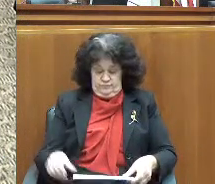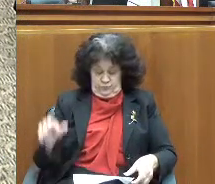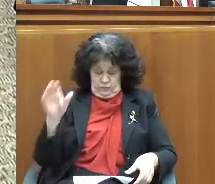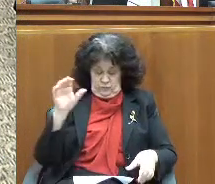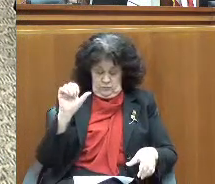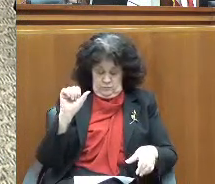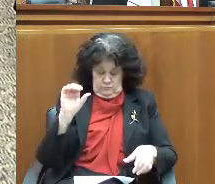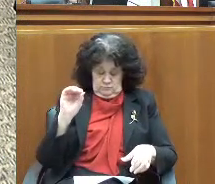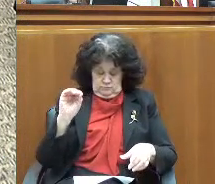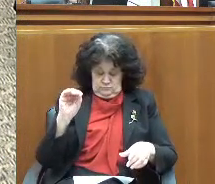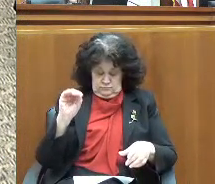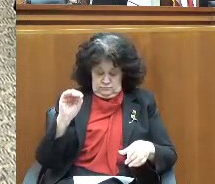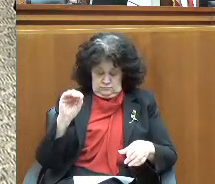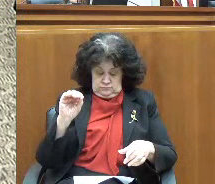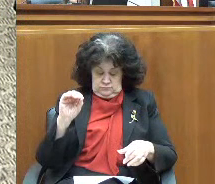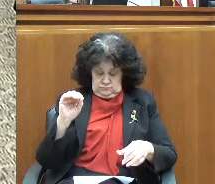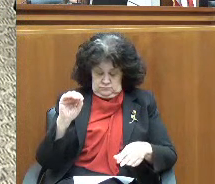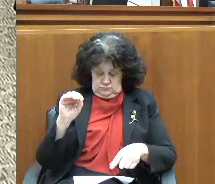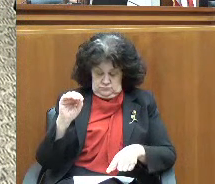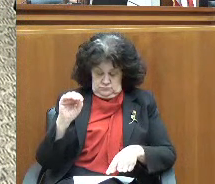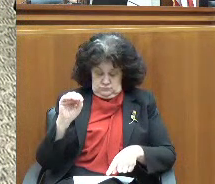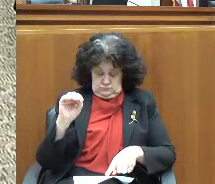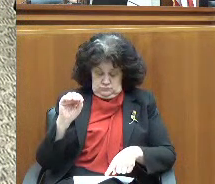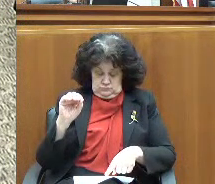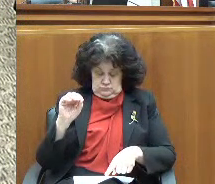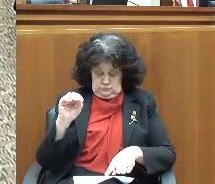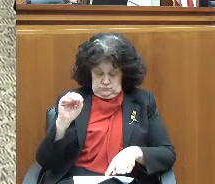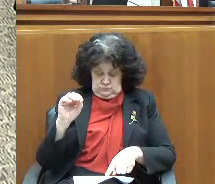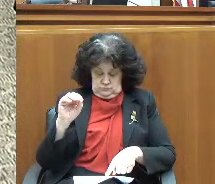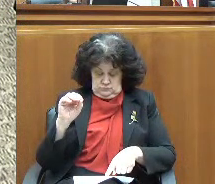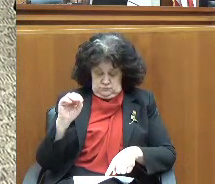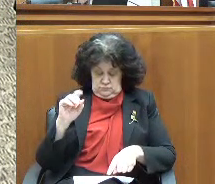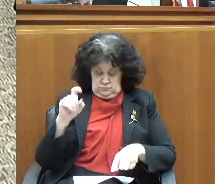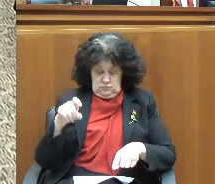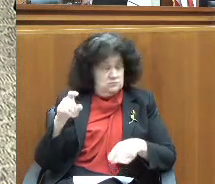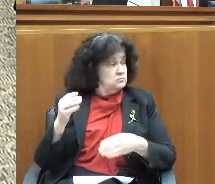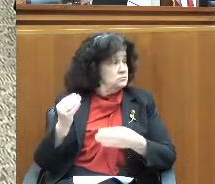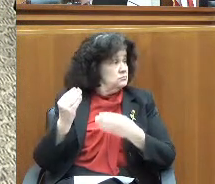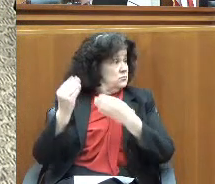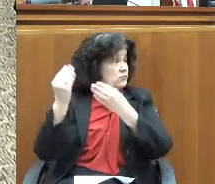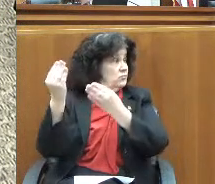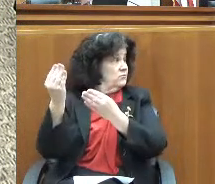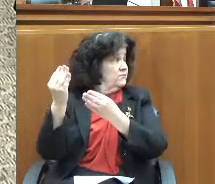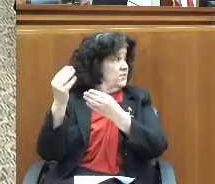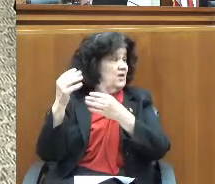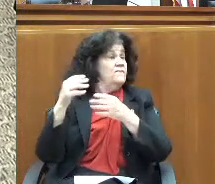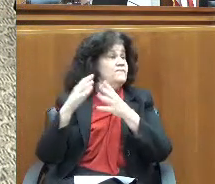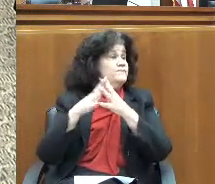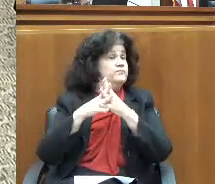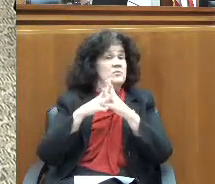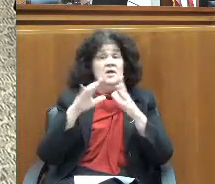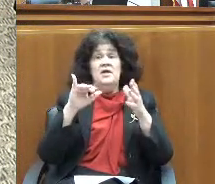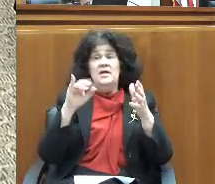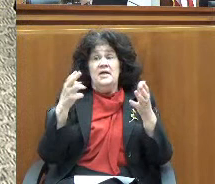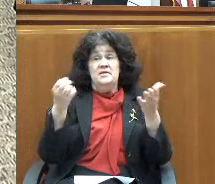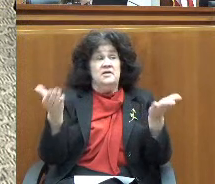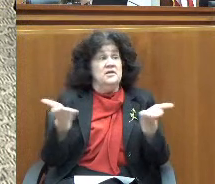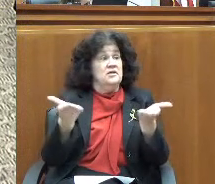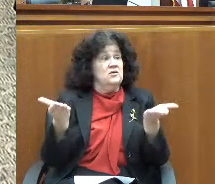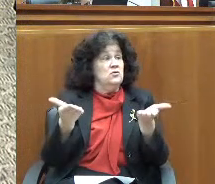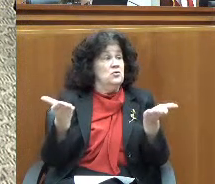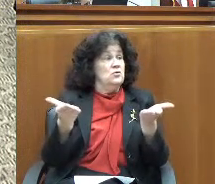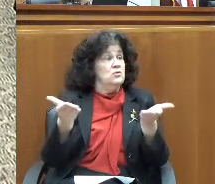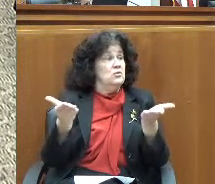So, you want to walk us through it? You said approve the grant. Do we need a motion? Yes, a motion. No, Is he he wants- present? But he wants